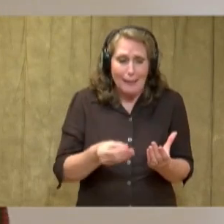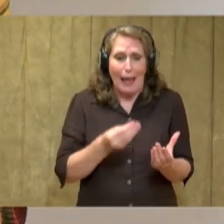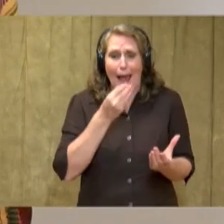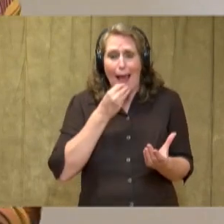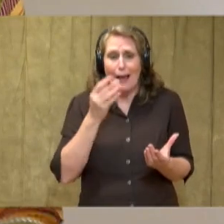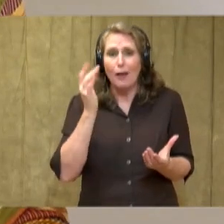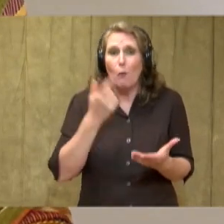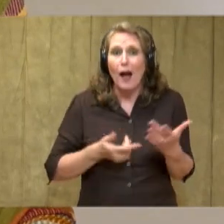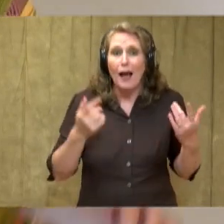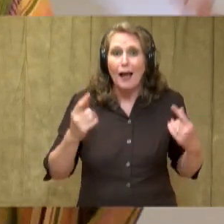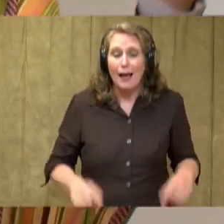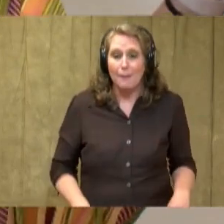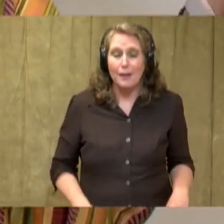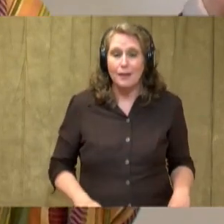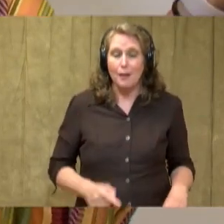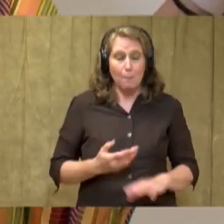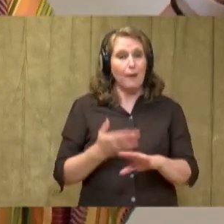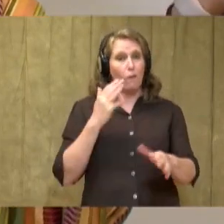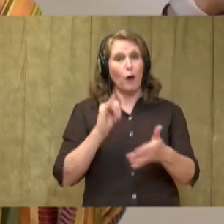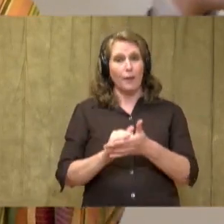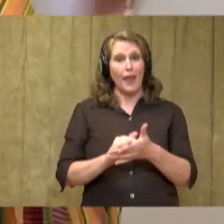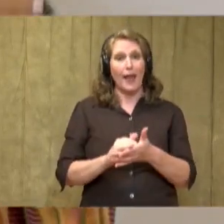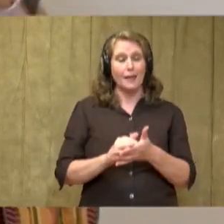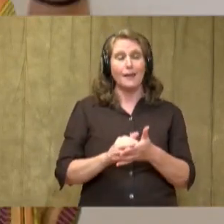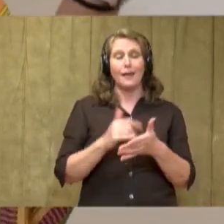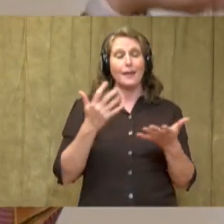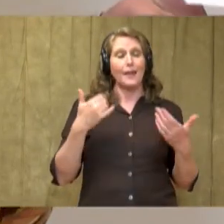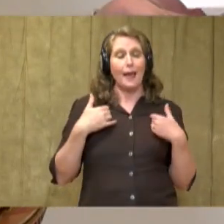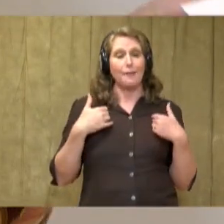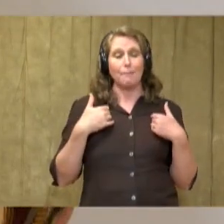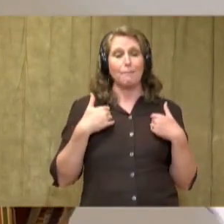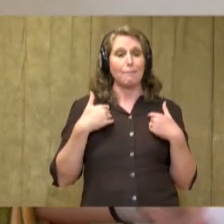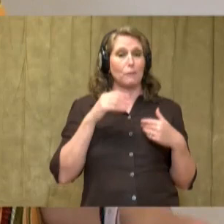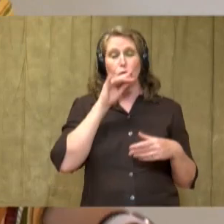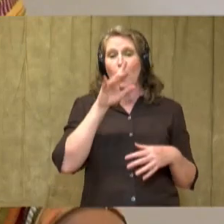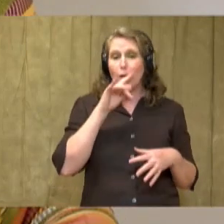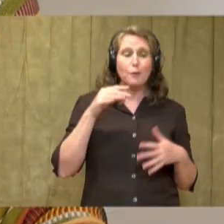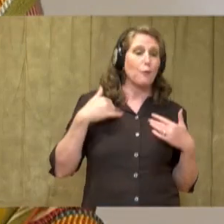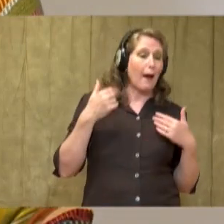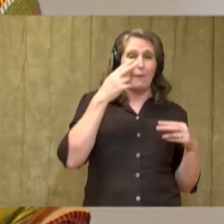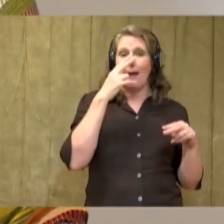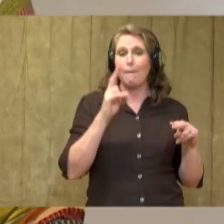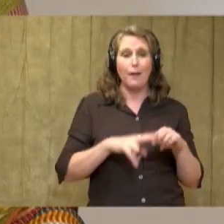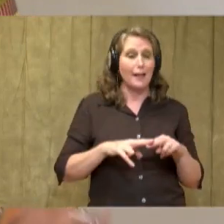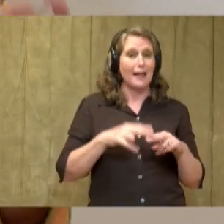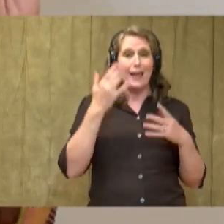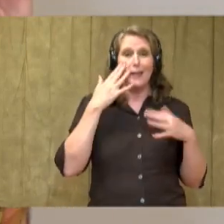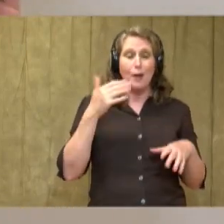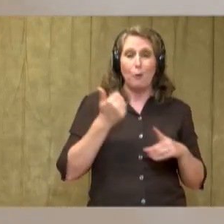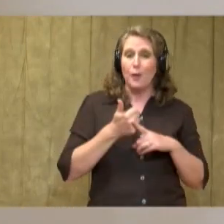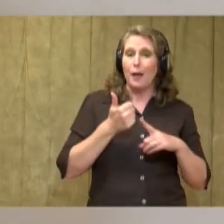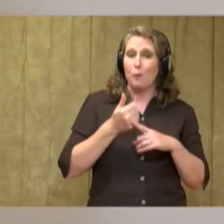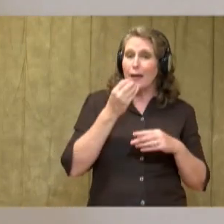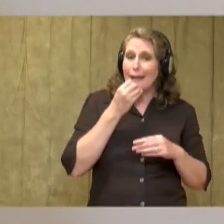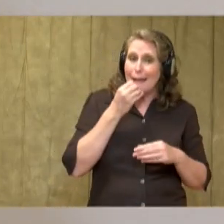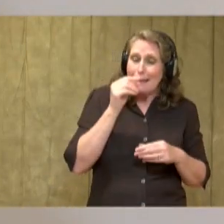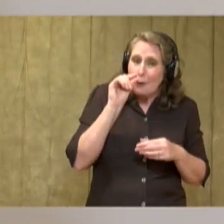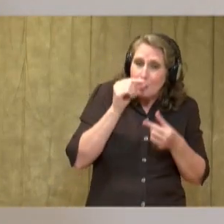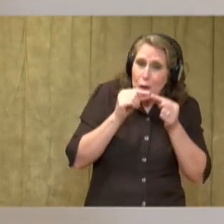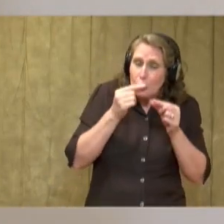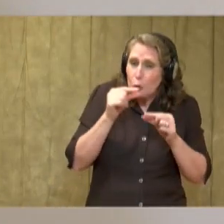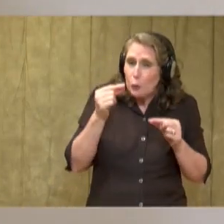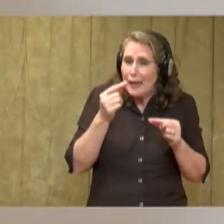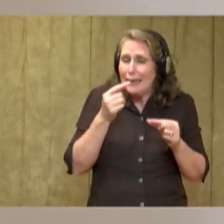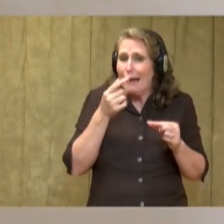salsa. They were having just a grand time at the party. They weren't even realizing that they were eating the little green